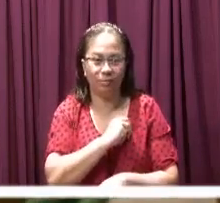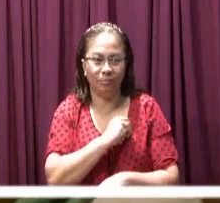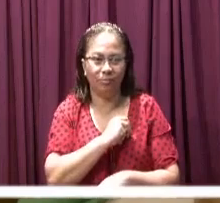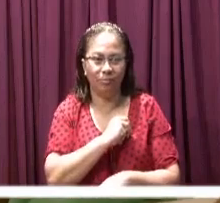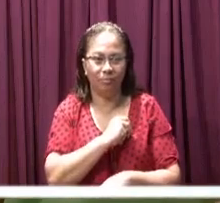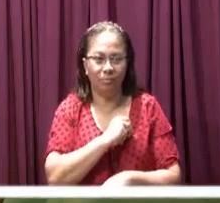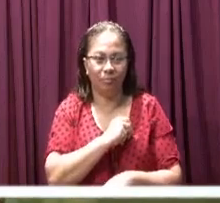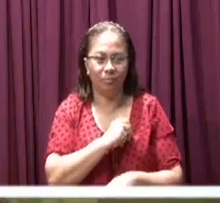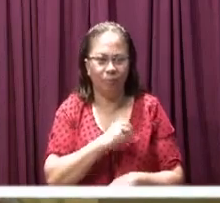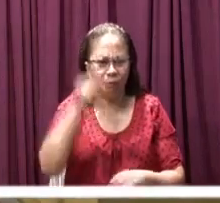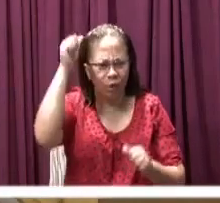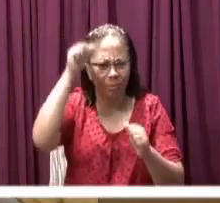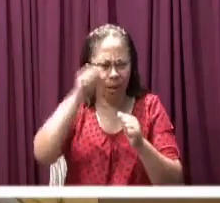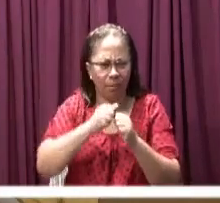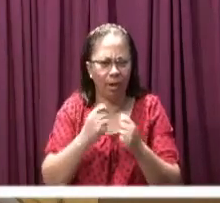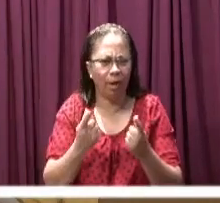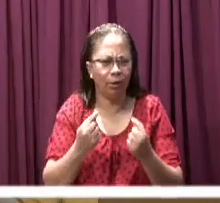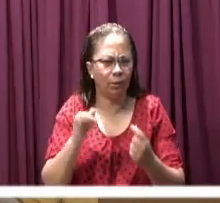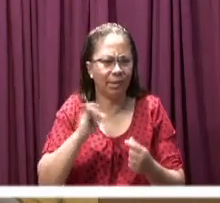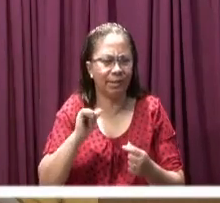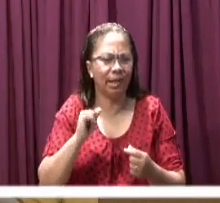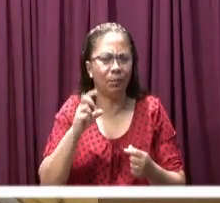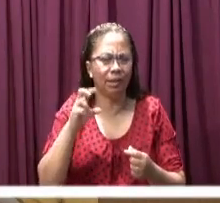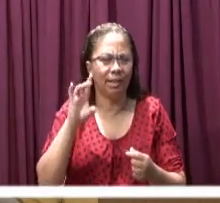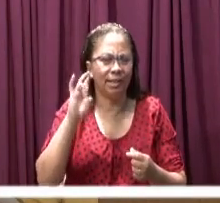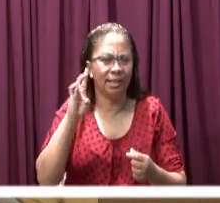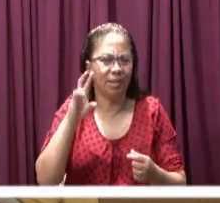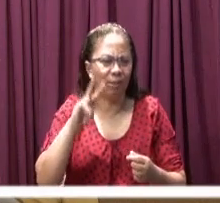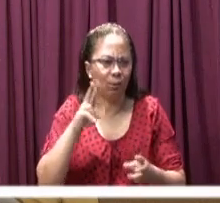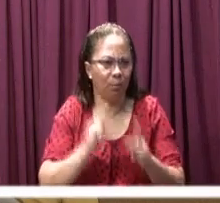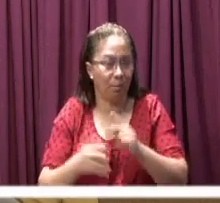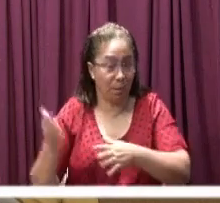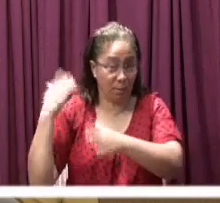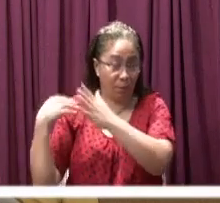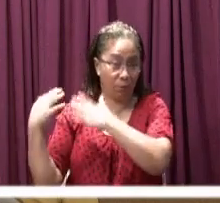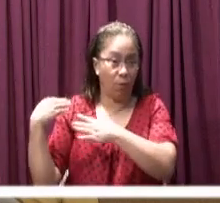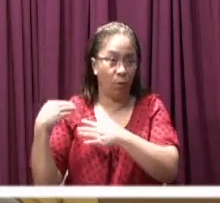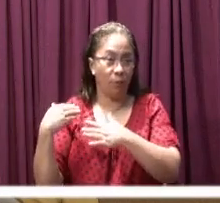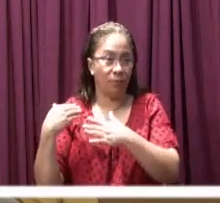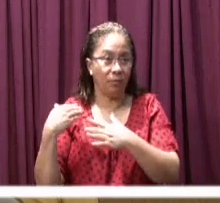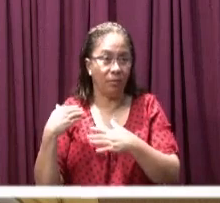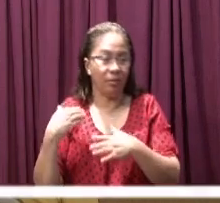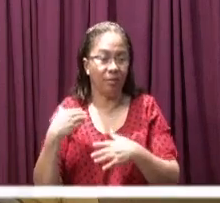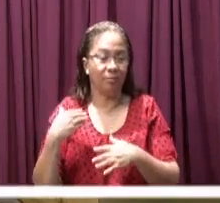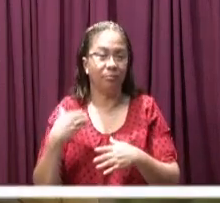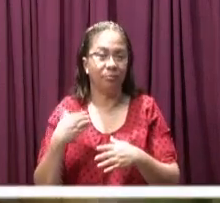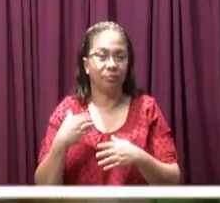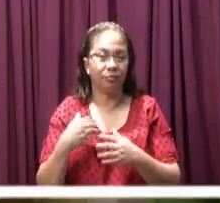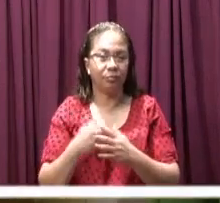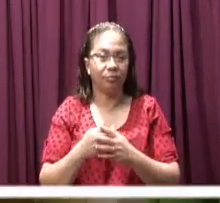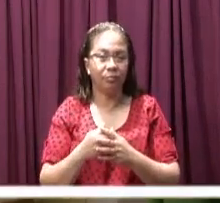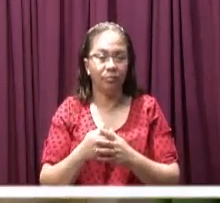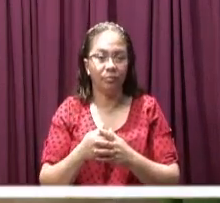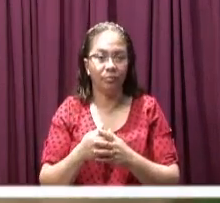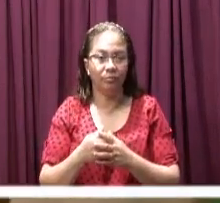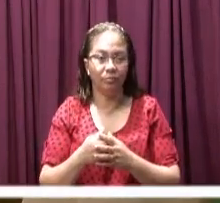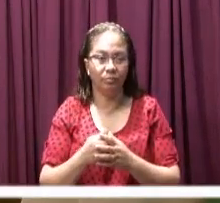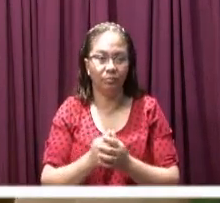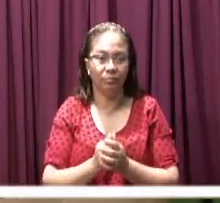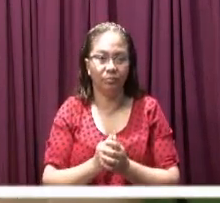same with the 72. So not just the 12. The 72, he also calls and does the same thing.